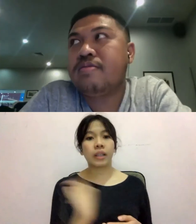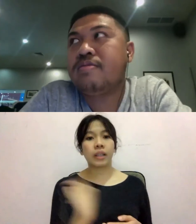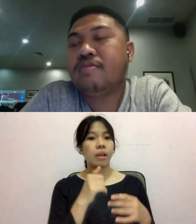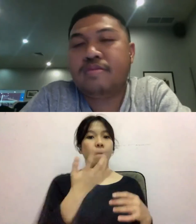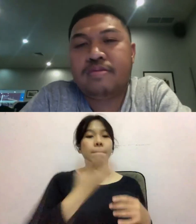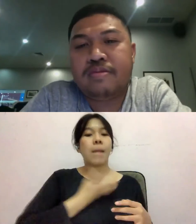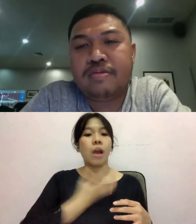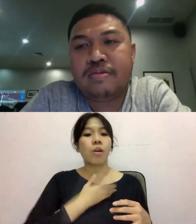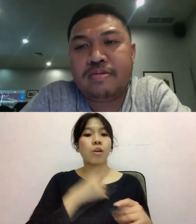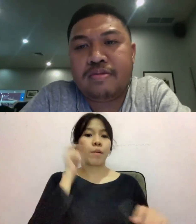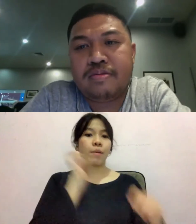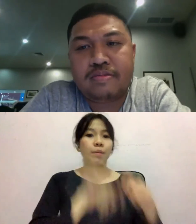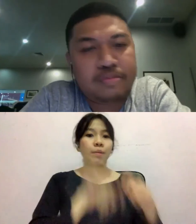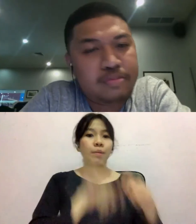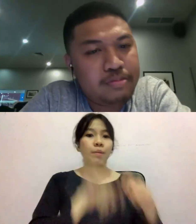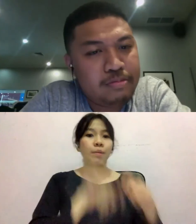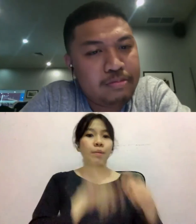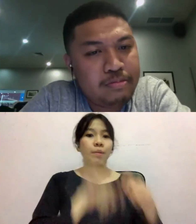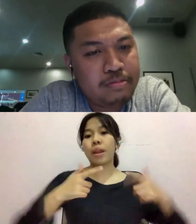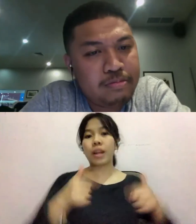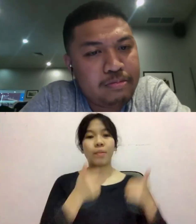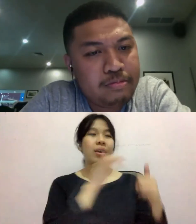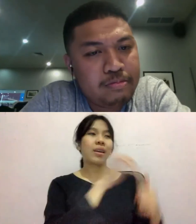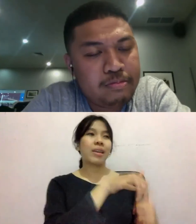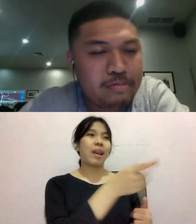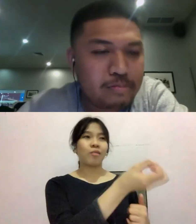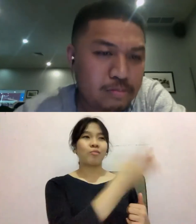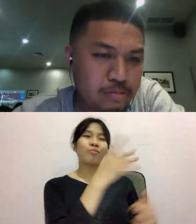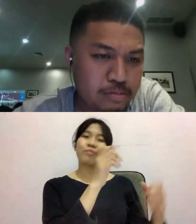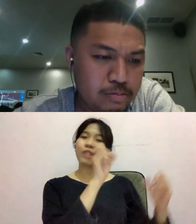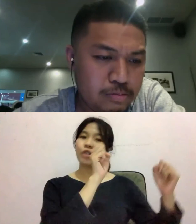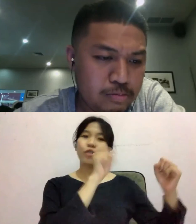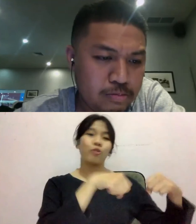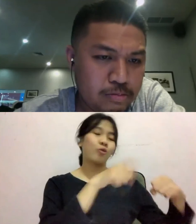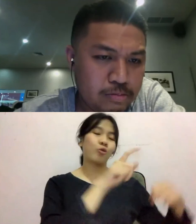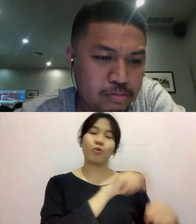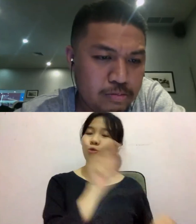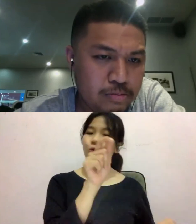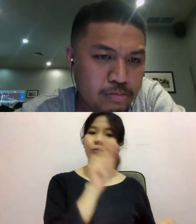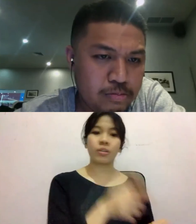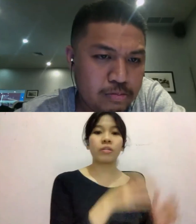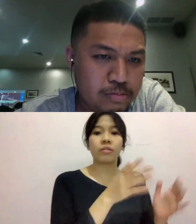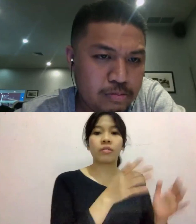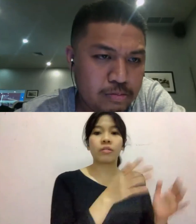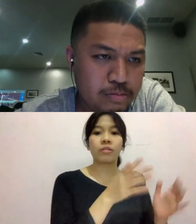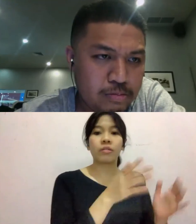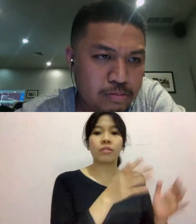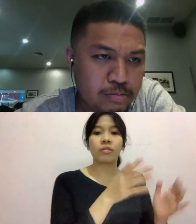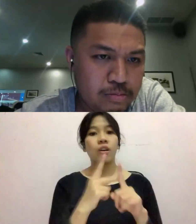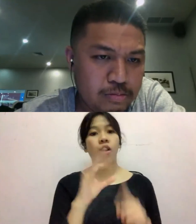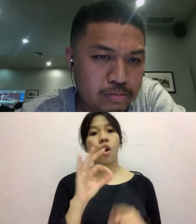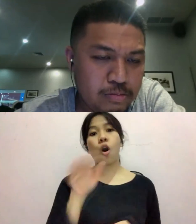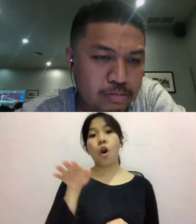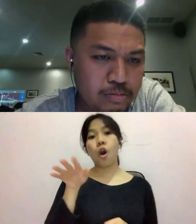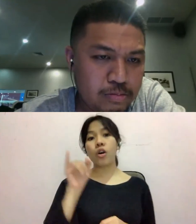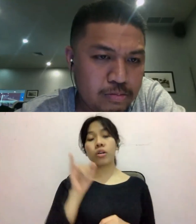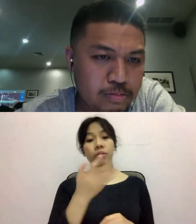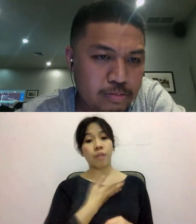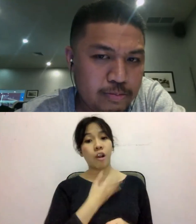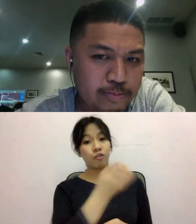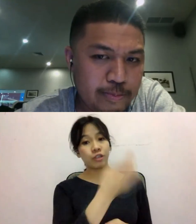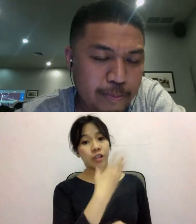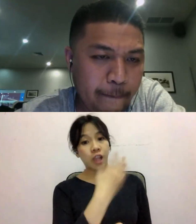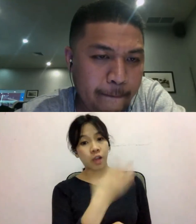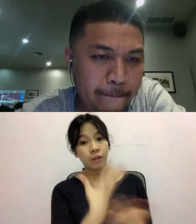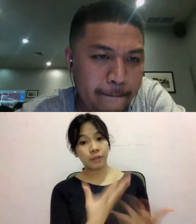significant others. Totally agree. Khozy, how would you answer that question? Do you prefer to answer or do you prefer not to? Please